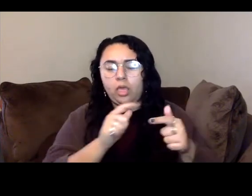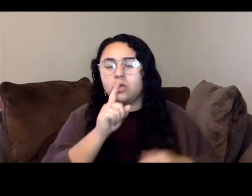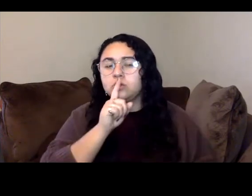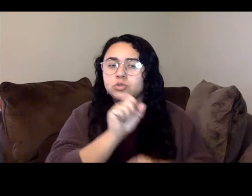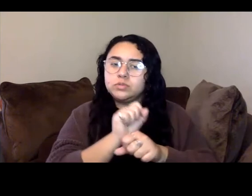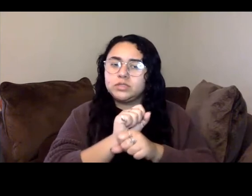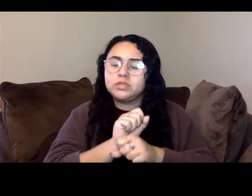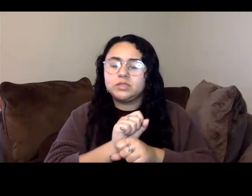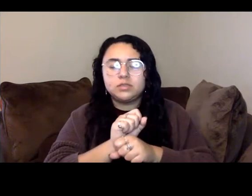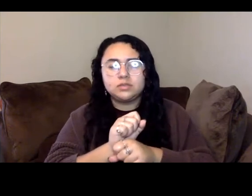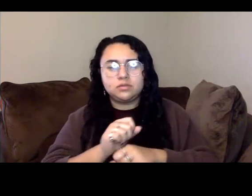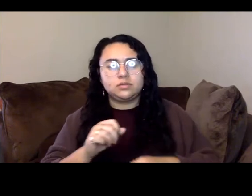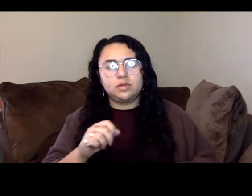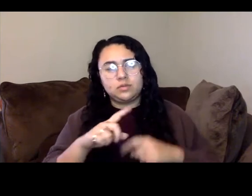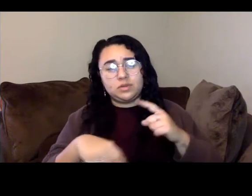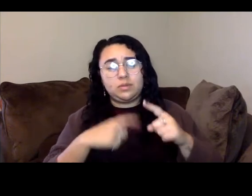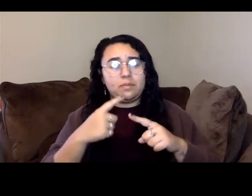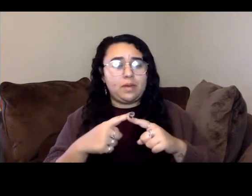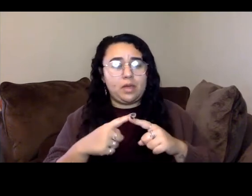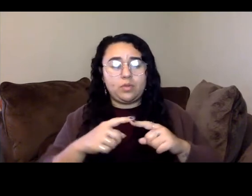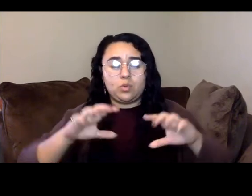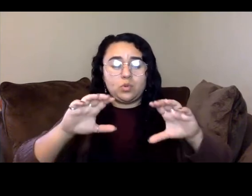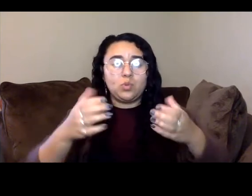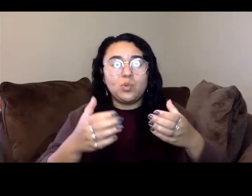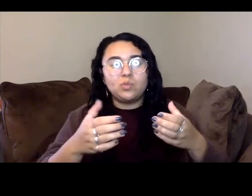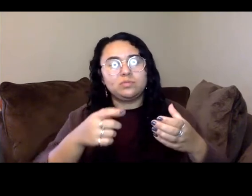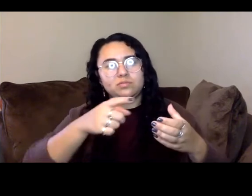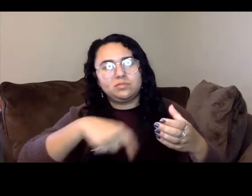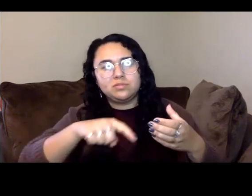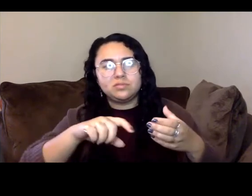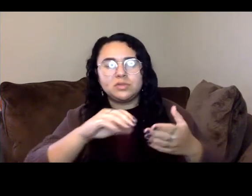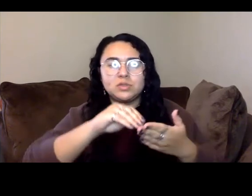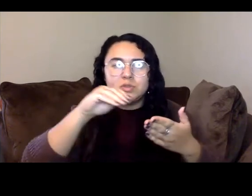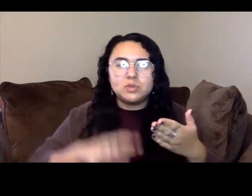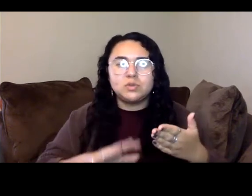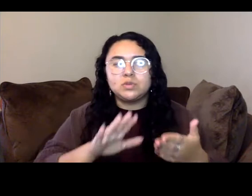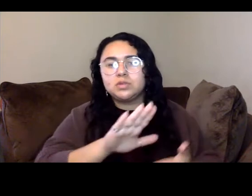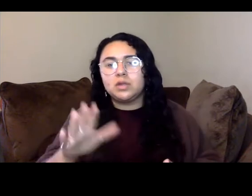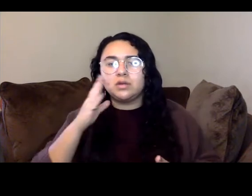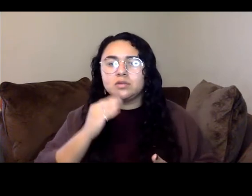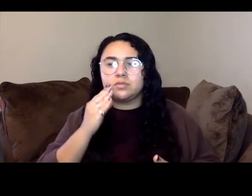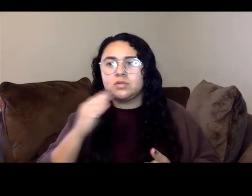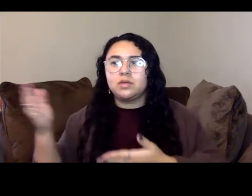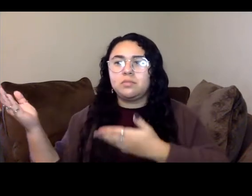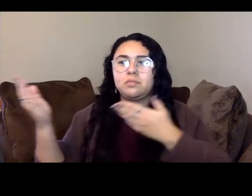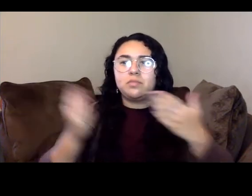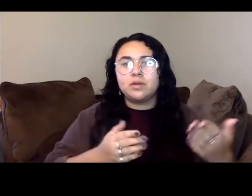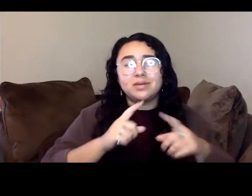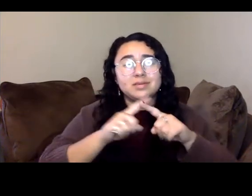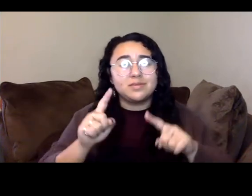it was about the group experience, and it was about bringing a lot of different voices